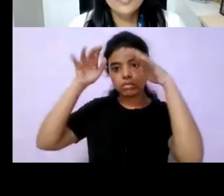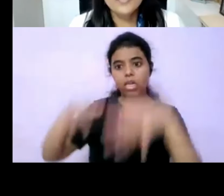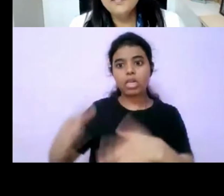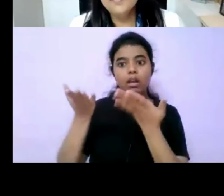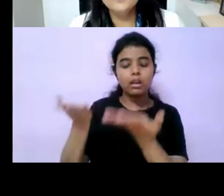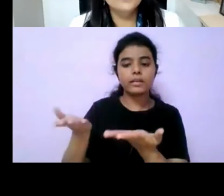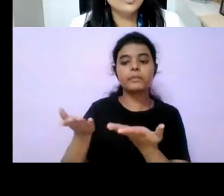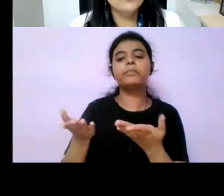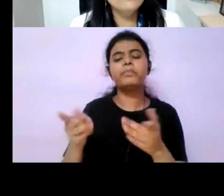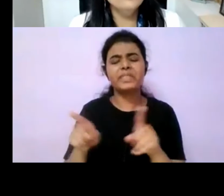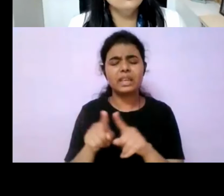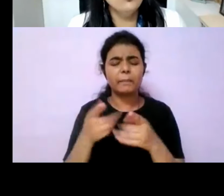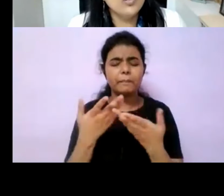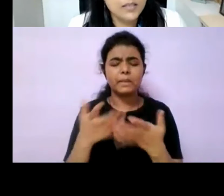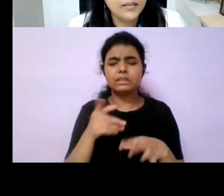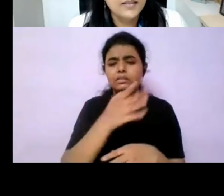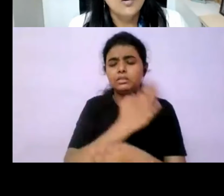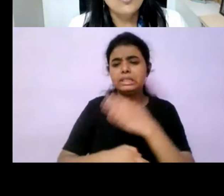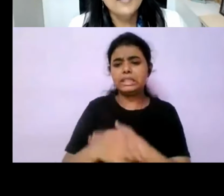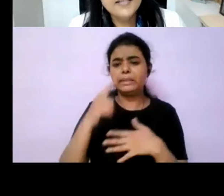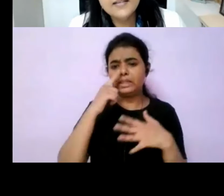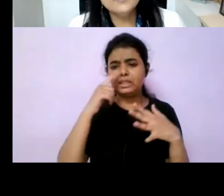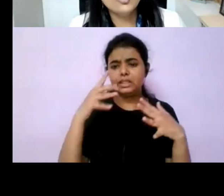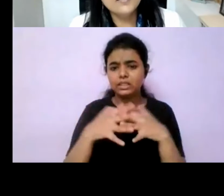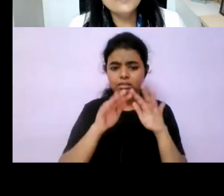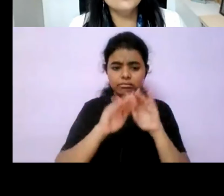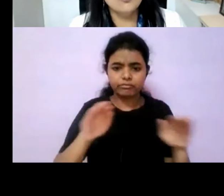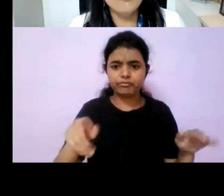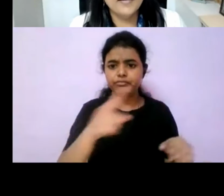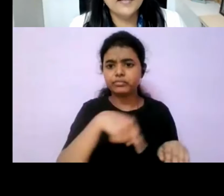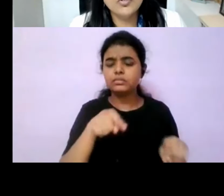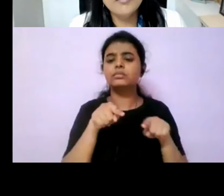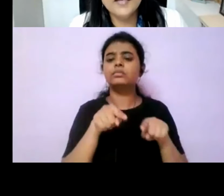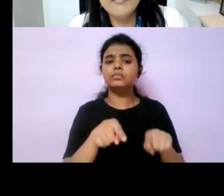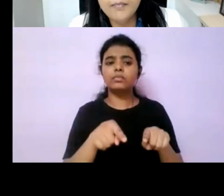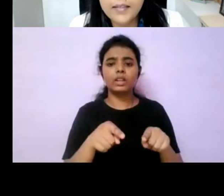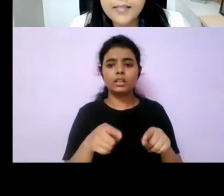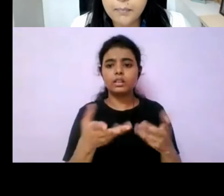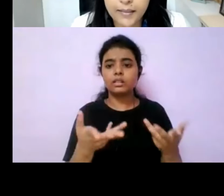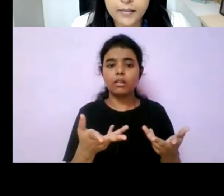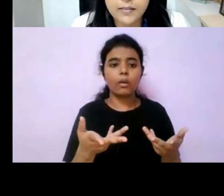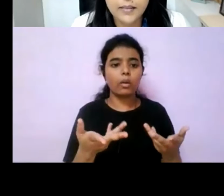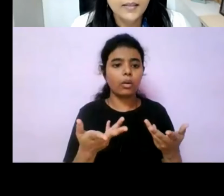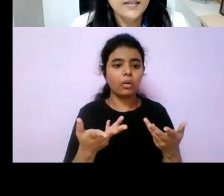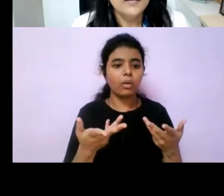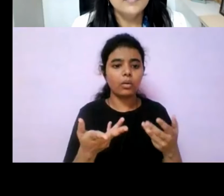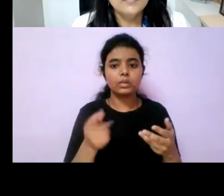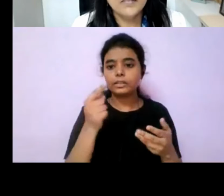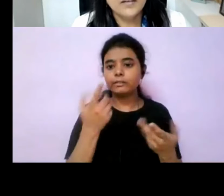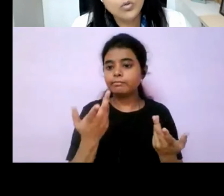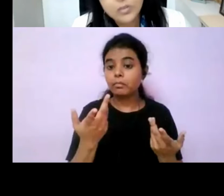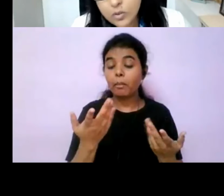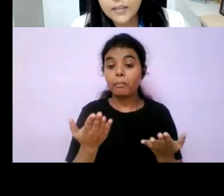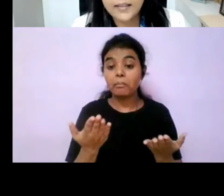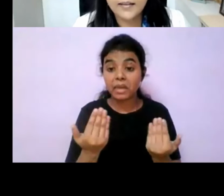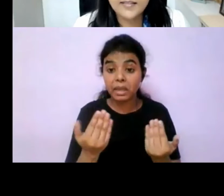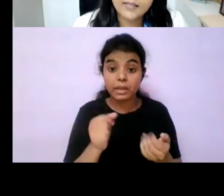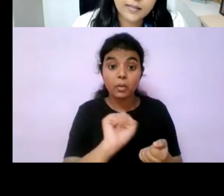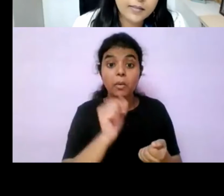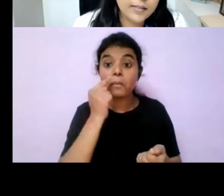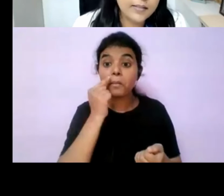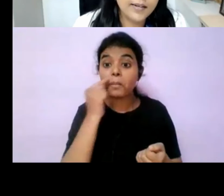of disabled girl children will thwart or hinder the chances of marriage of their female siblings. Uh, Also, there